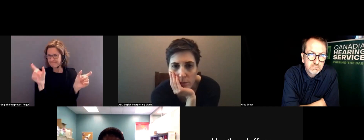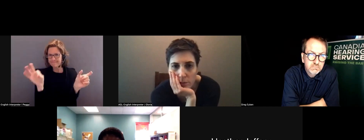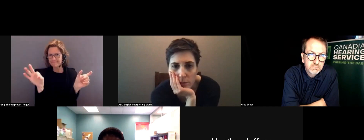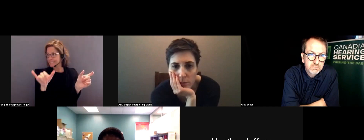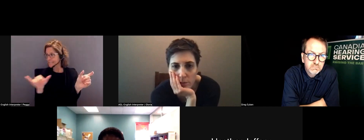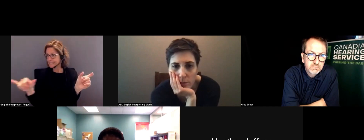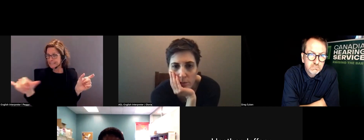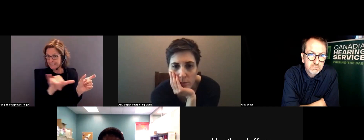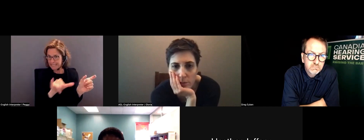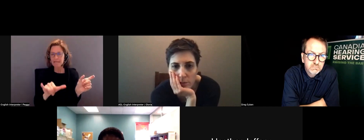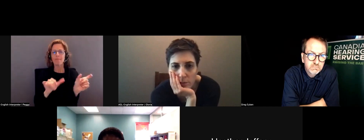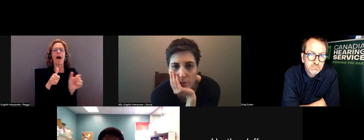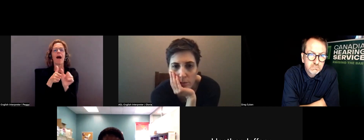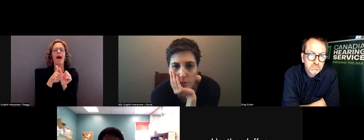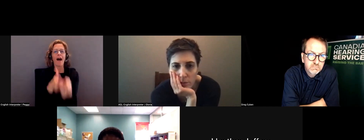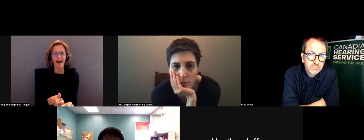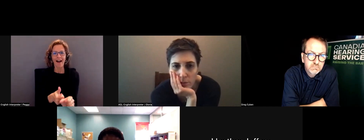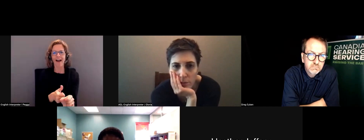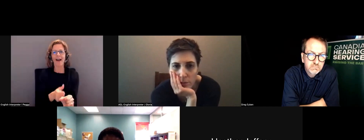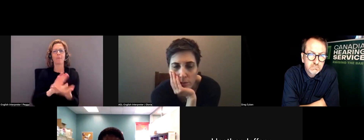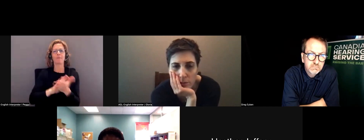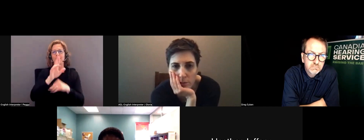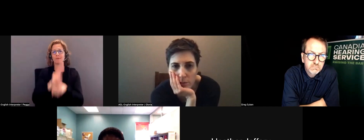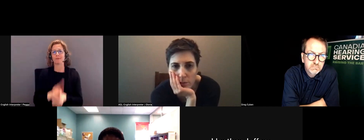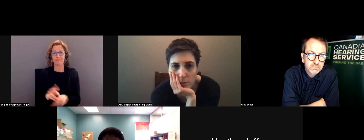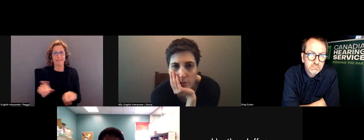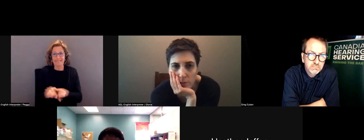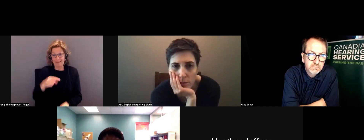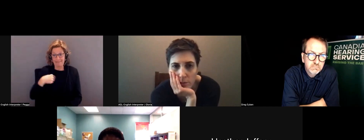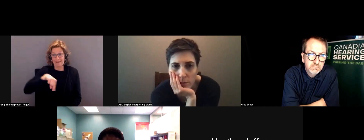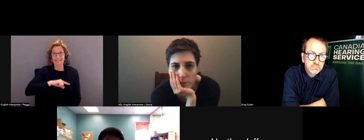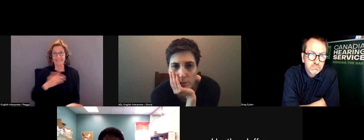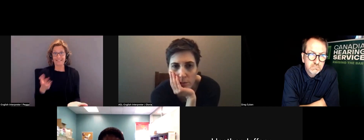use it more and more, we are really getting used to it as well. Yeah.